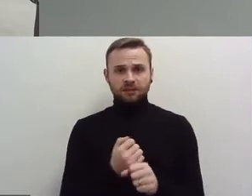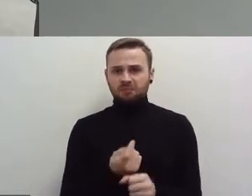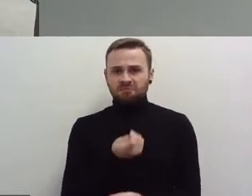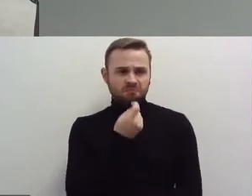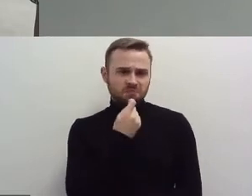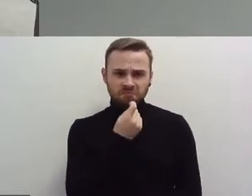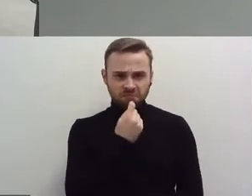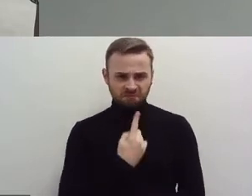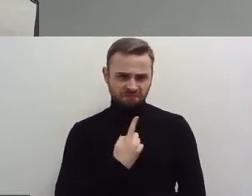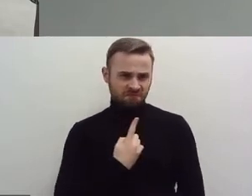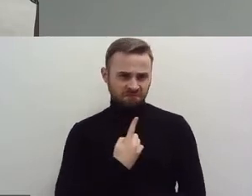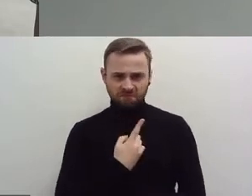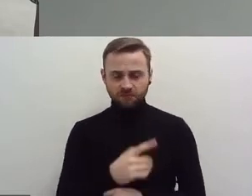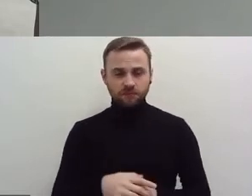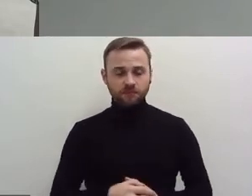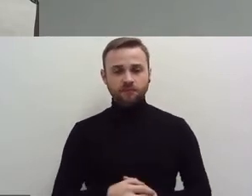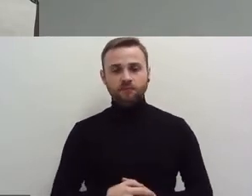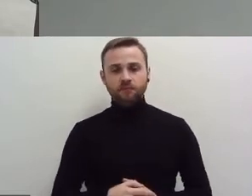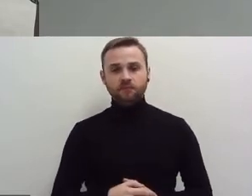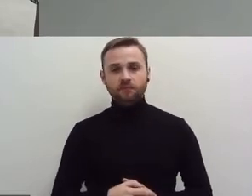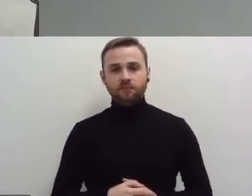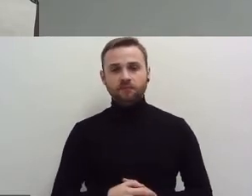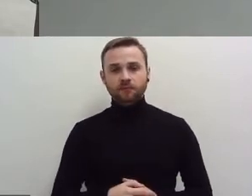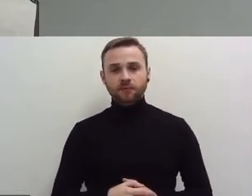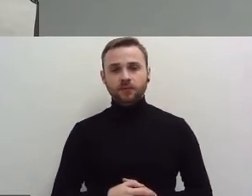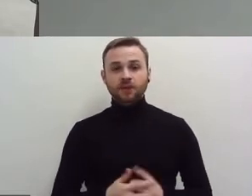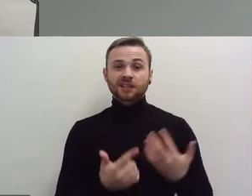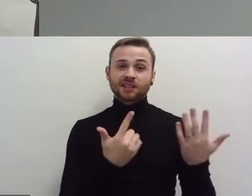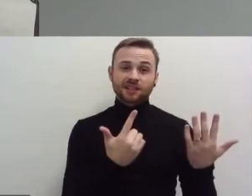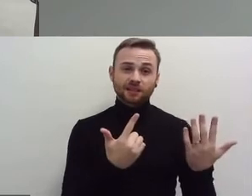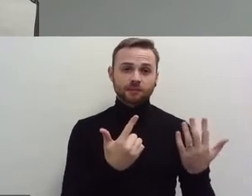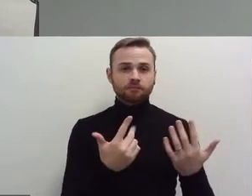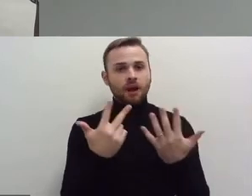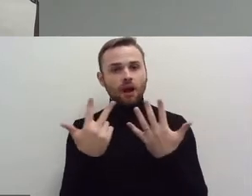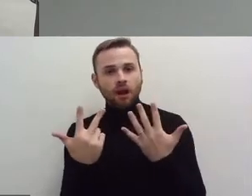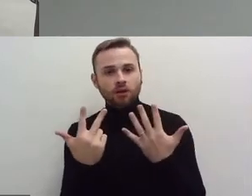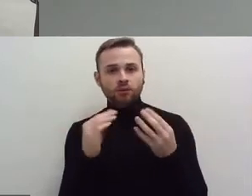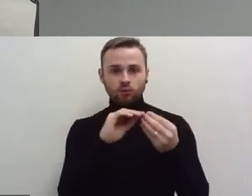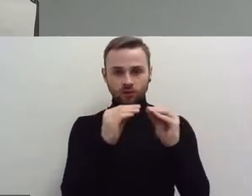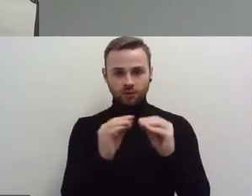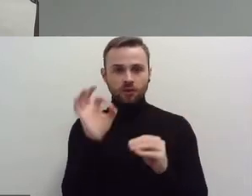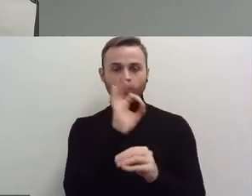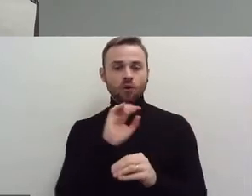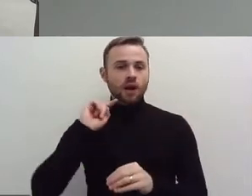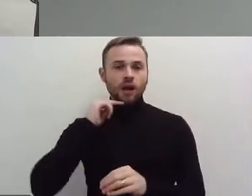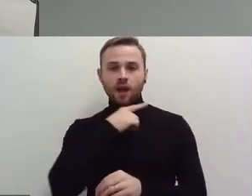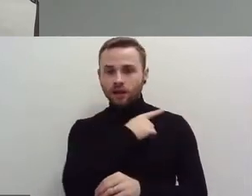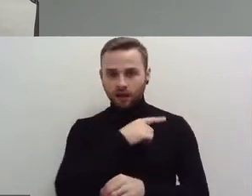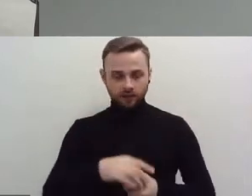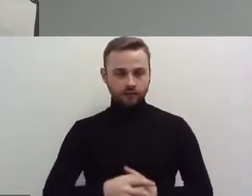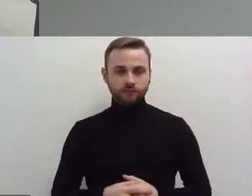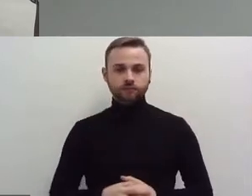and innovation infrastructure. Those things are very difficult to do anything solely as